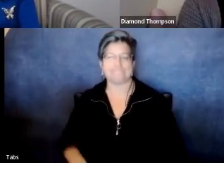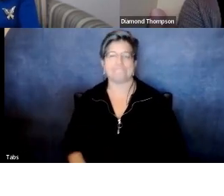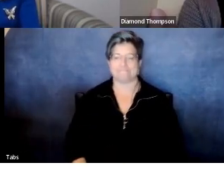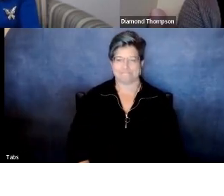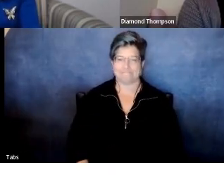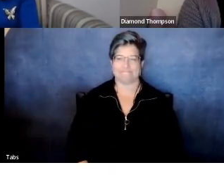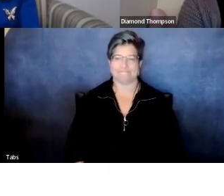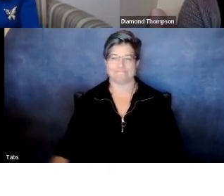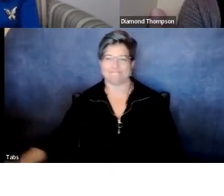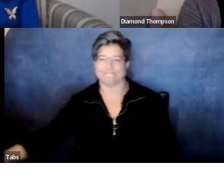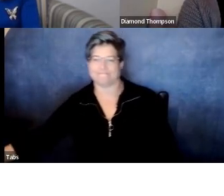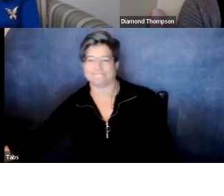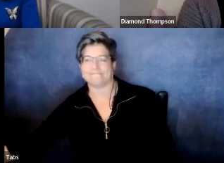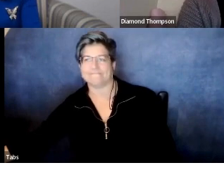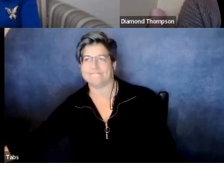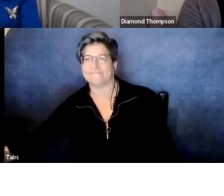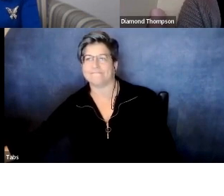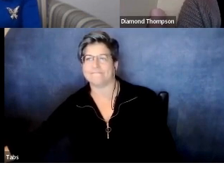slide.